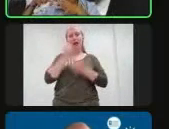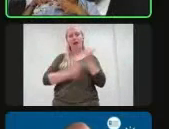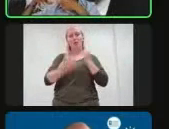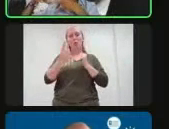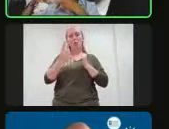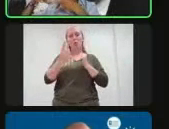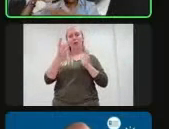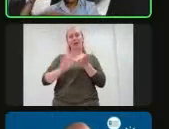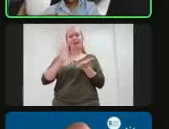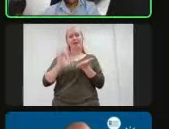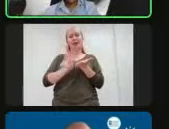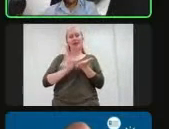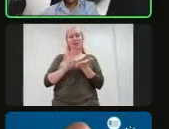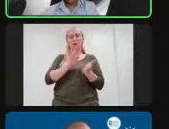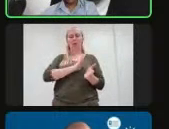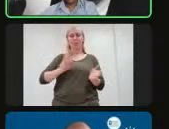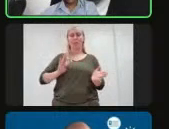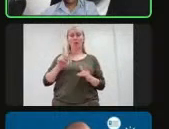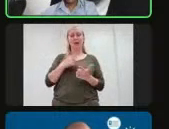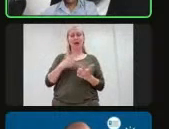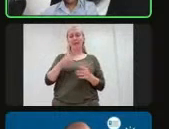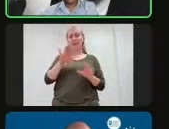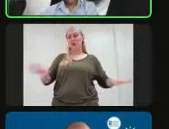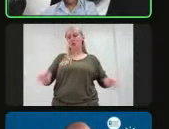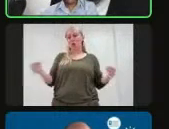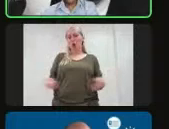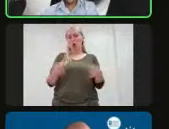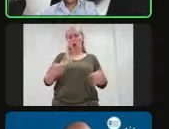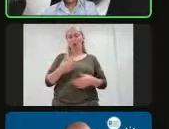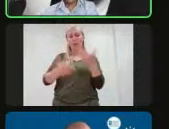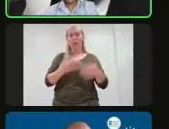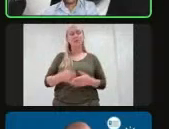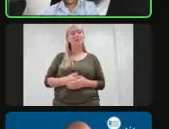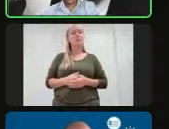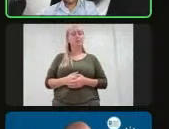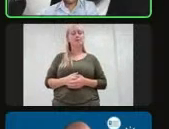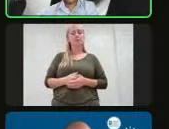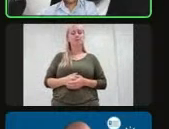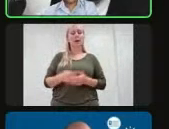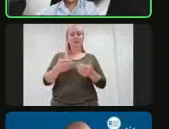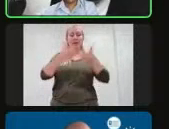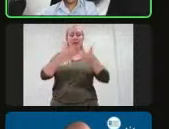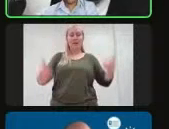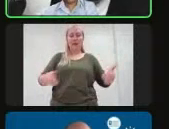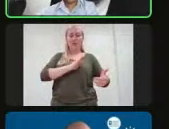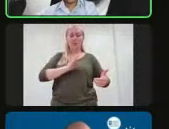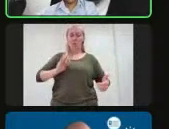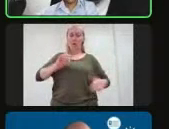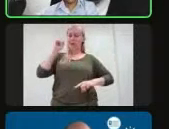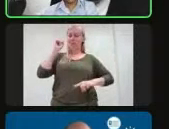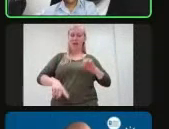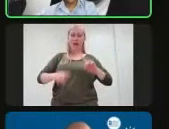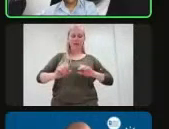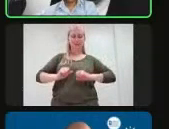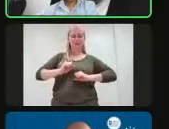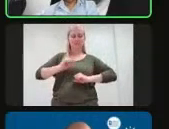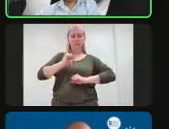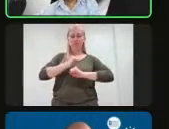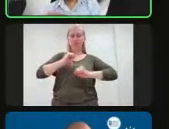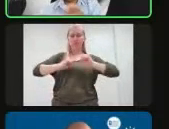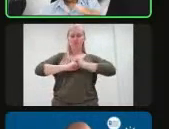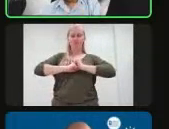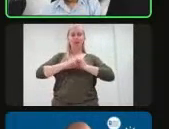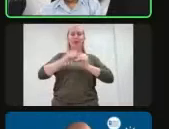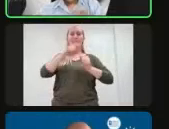of the board, and the children are harmed in the process. So a divided board cannot stand on its own. In the end, kids suffer. So I